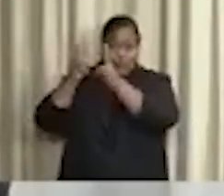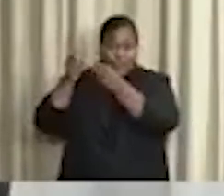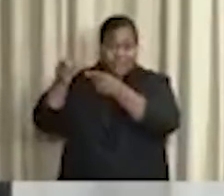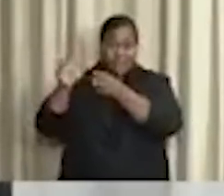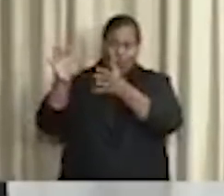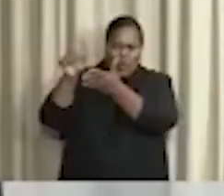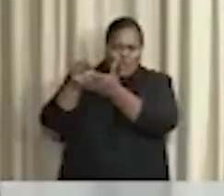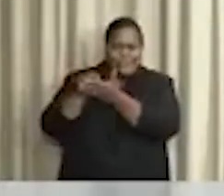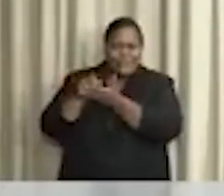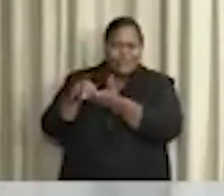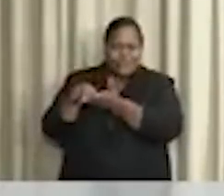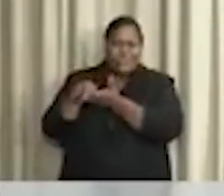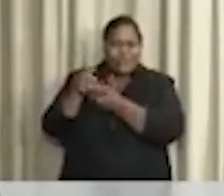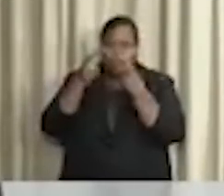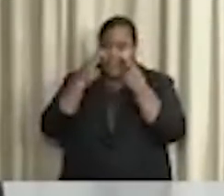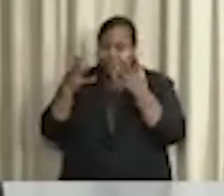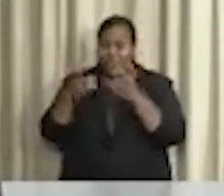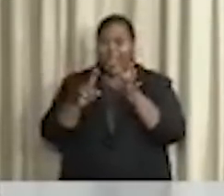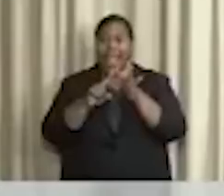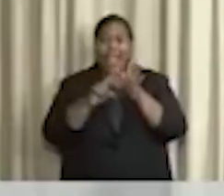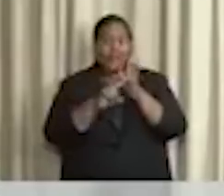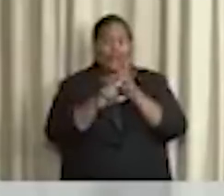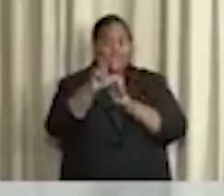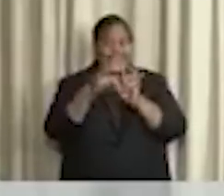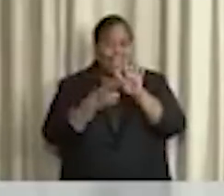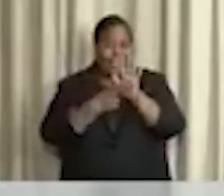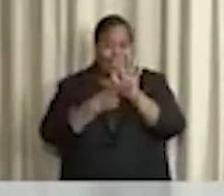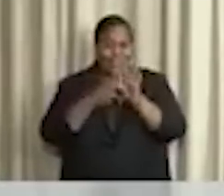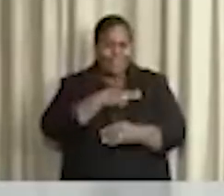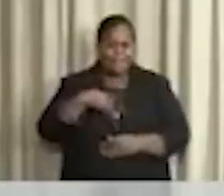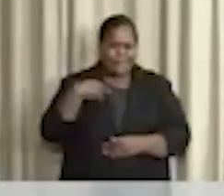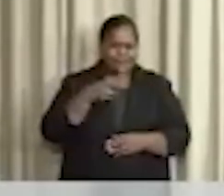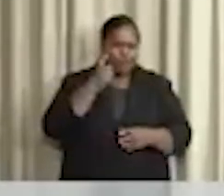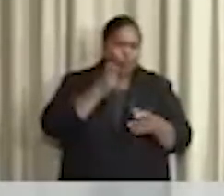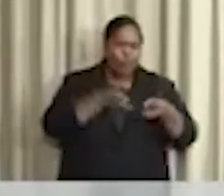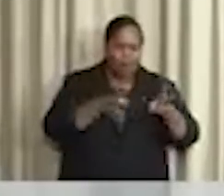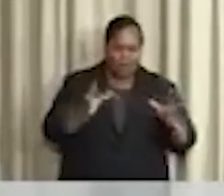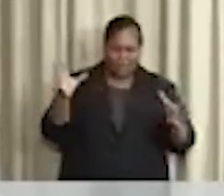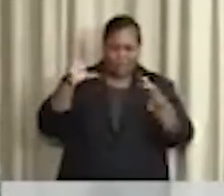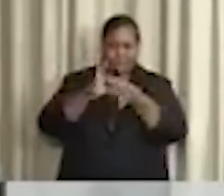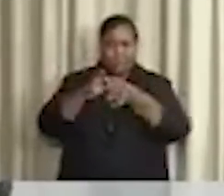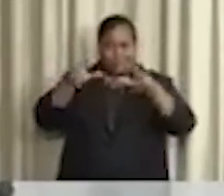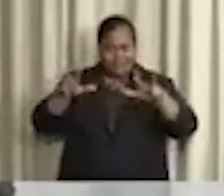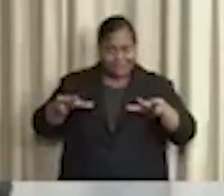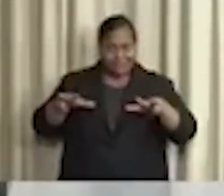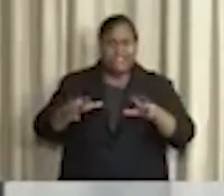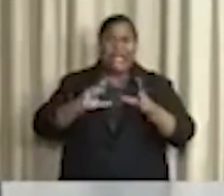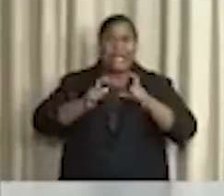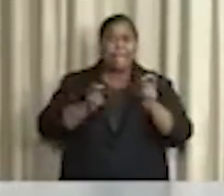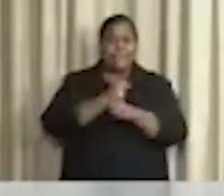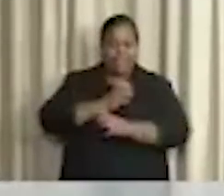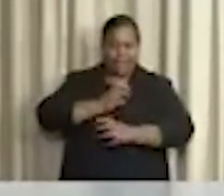Nature, IUCN, and the Ministry of Waterways for the Climate Change Adaptation